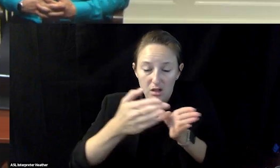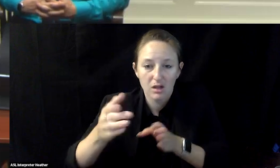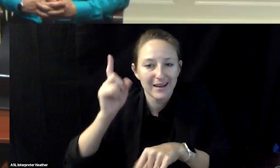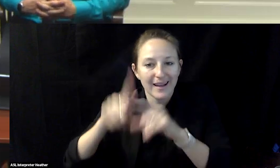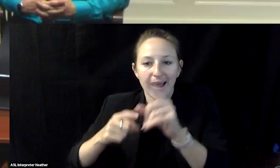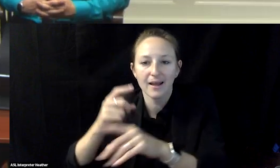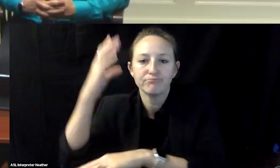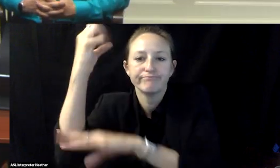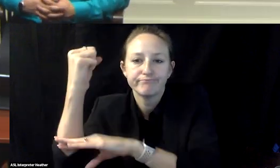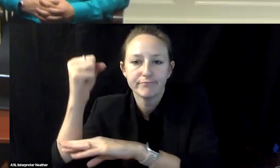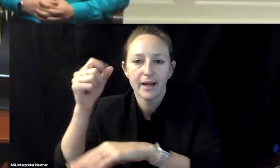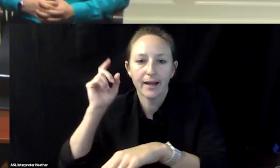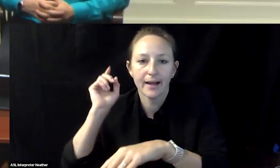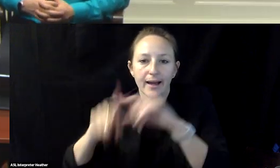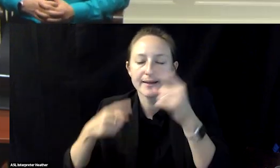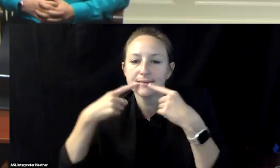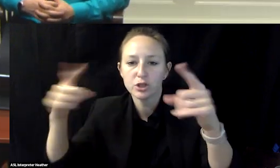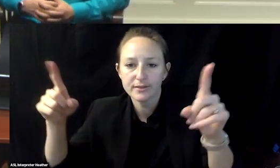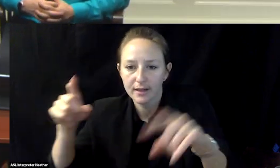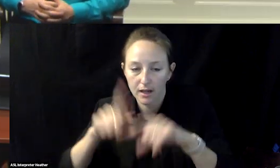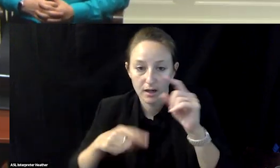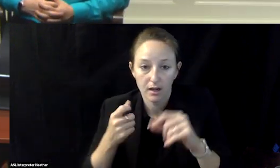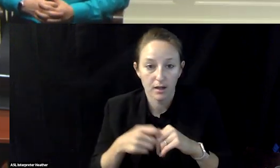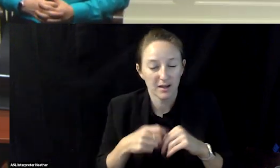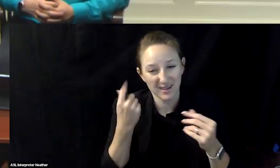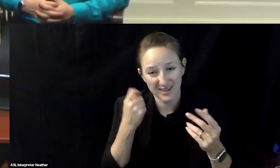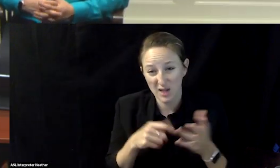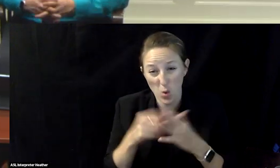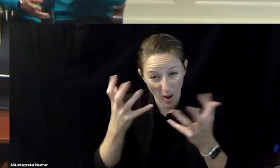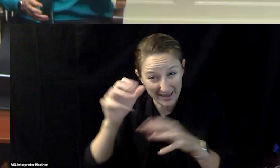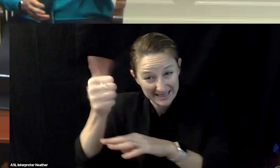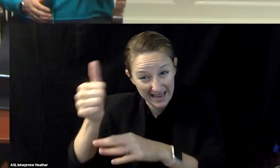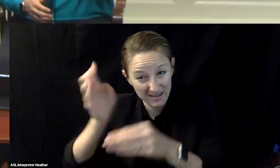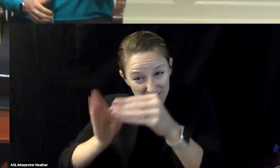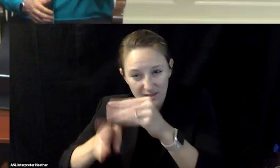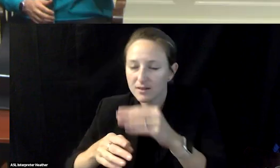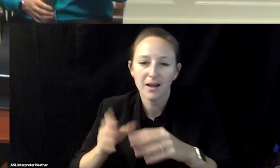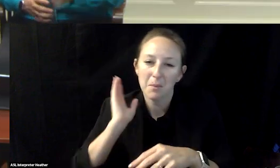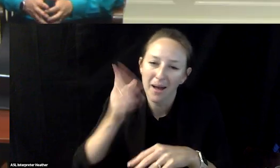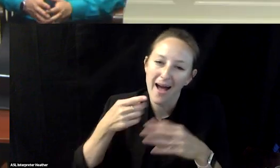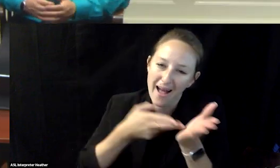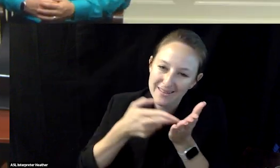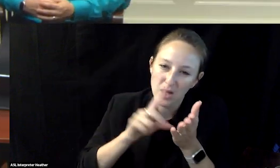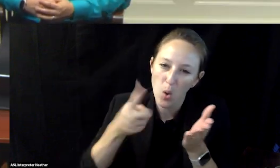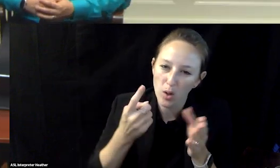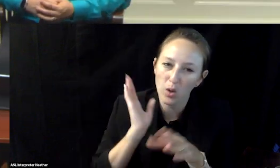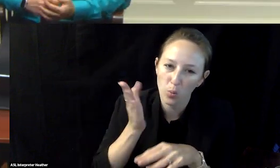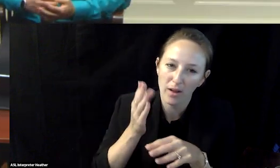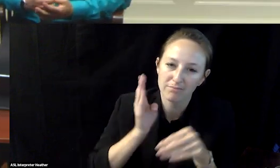want to get these 10 things done. You're only going to get 4 done this year. What are those? And then let's work our way that